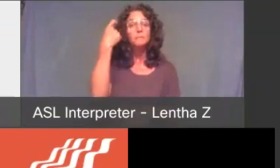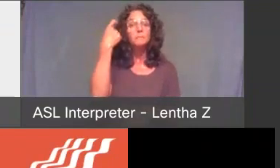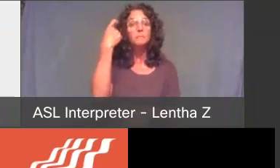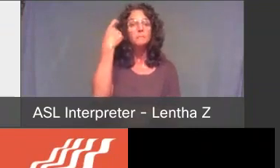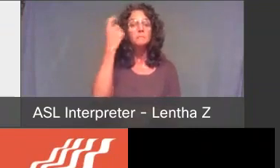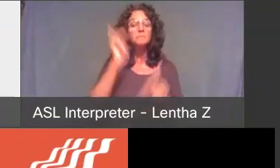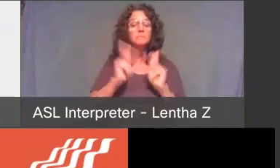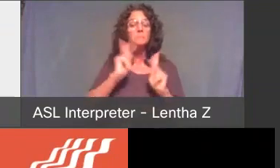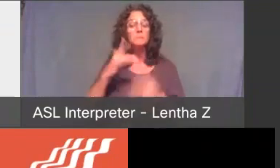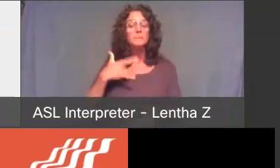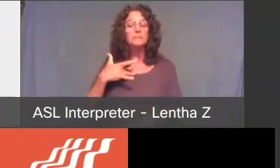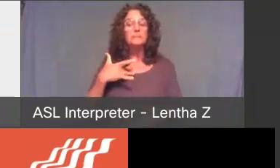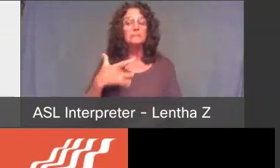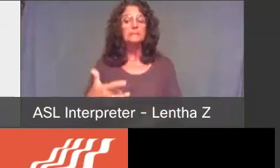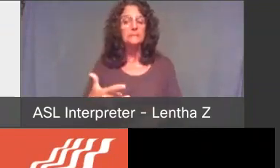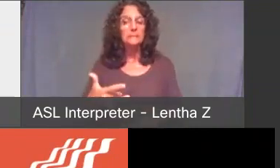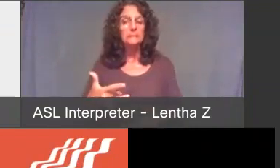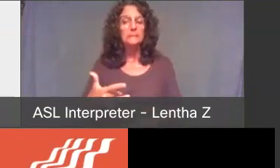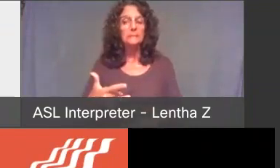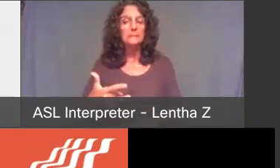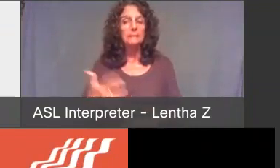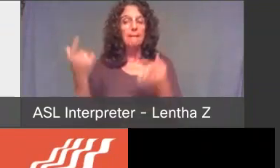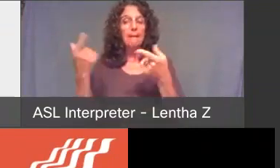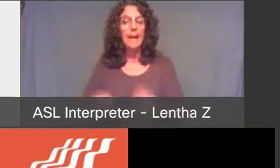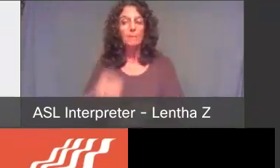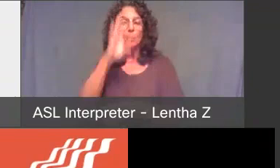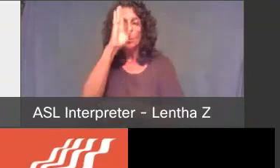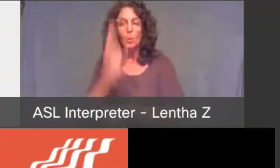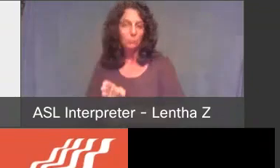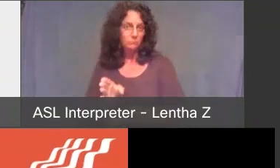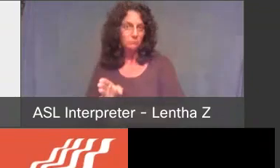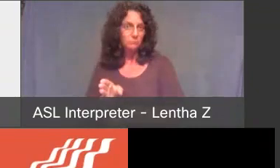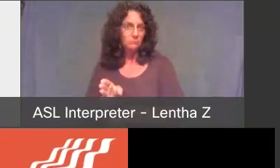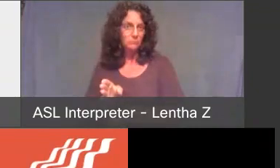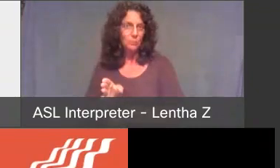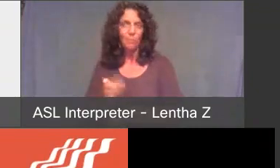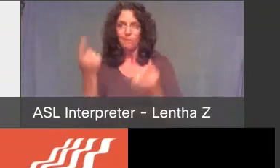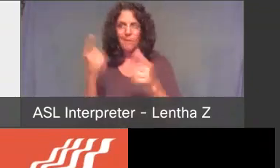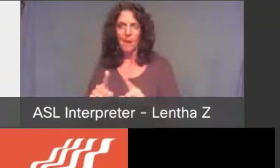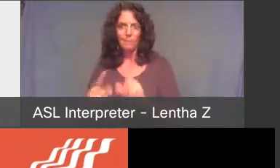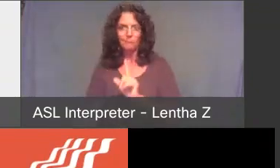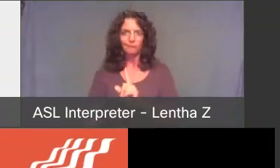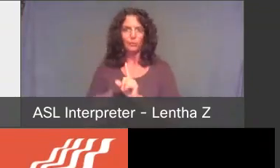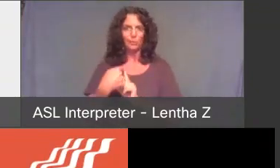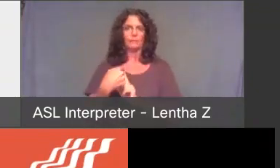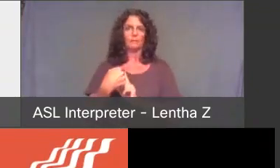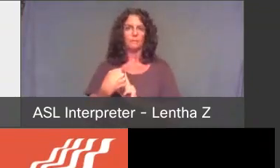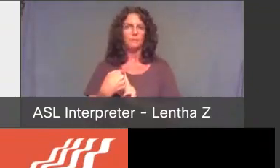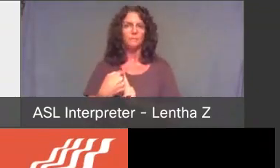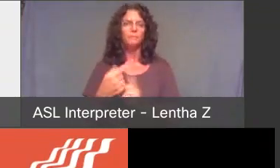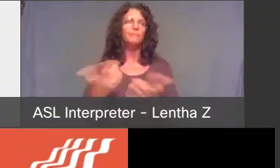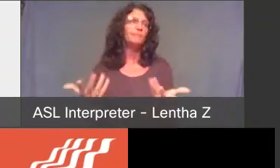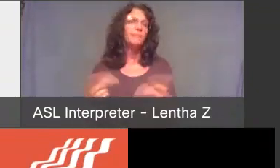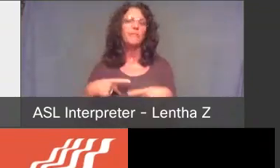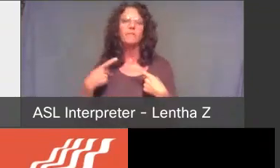tend to think of trauma as something that happens directly to us. I think we typically think about like physical